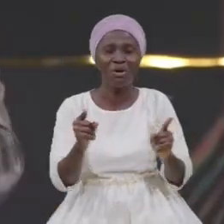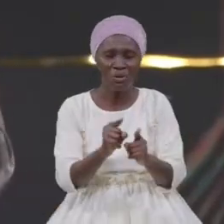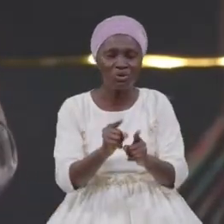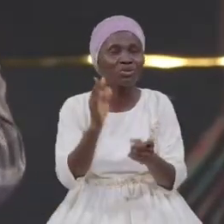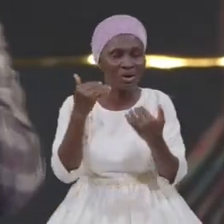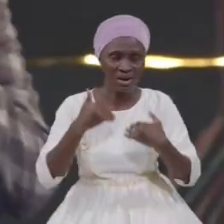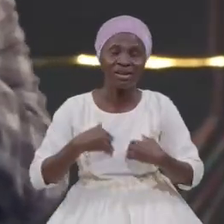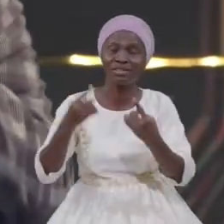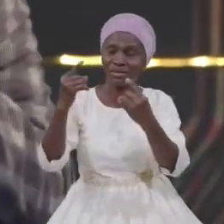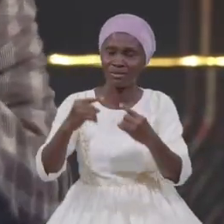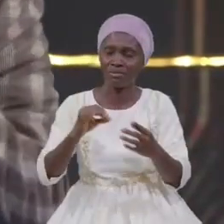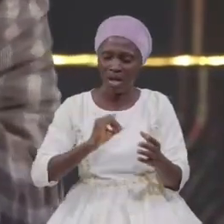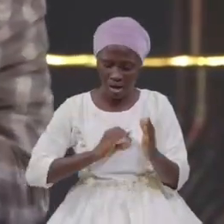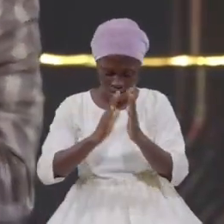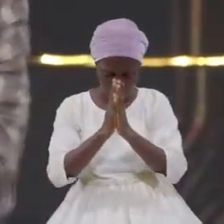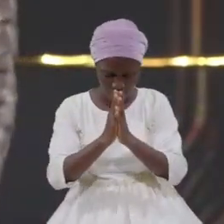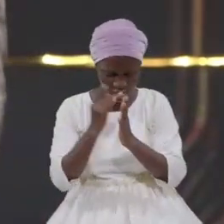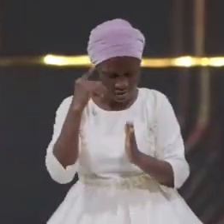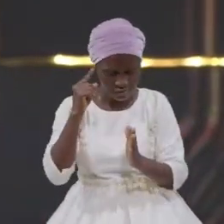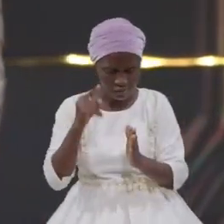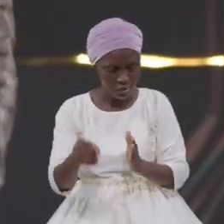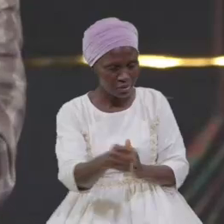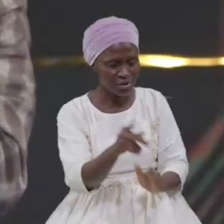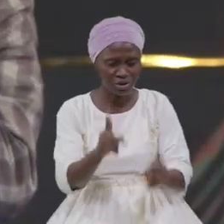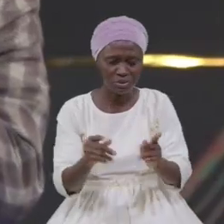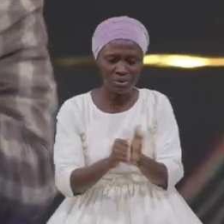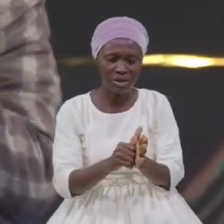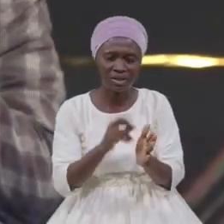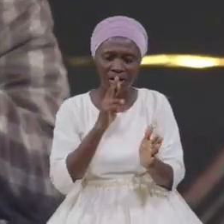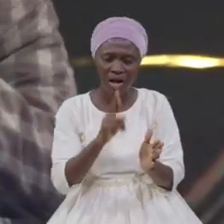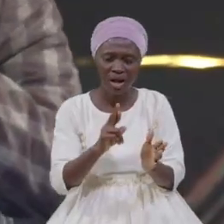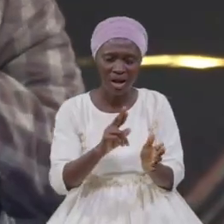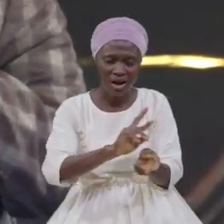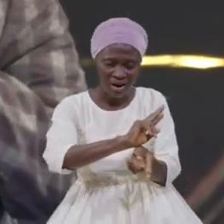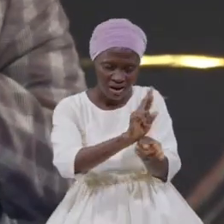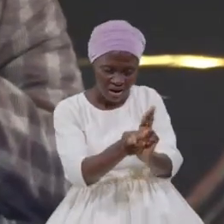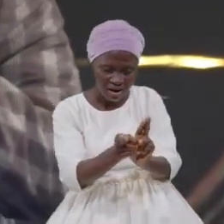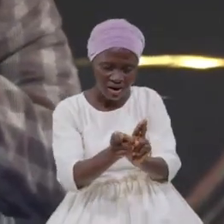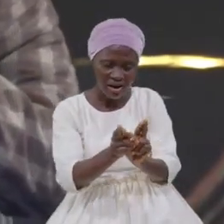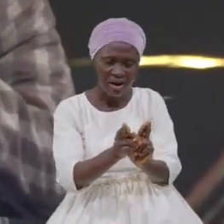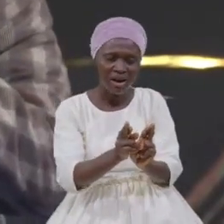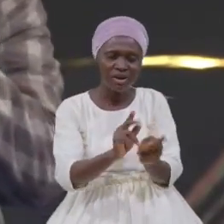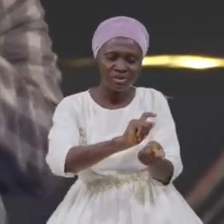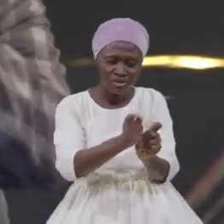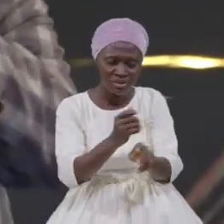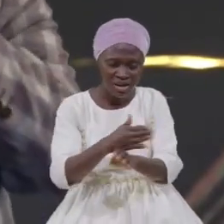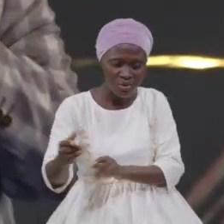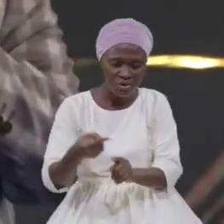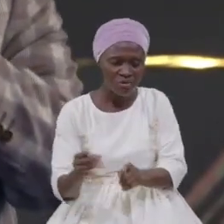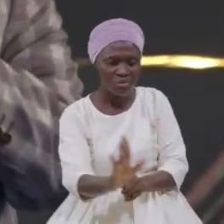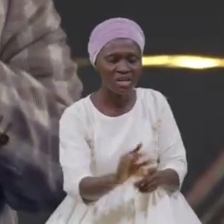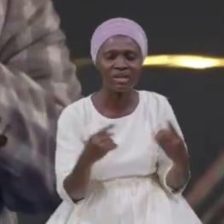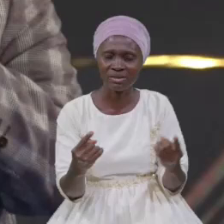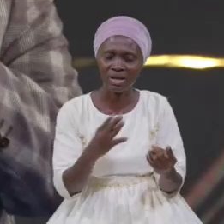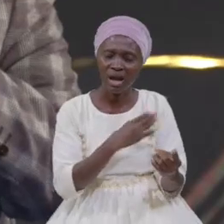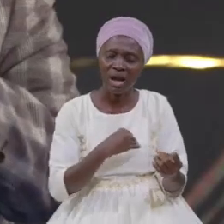come. I pray for all the people that have turned away from their sins and they give themselves